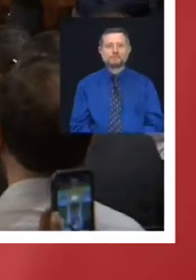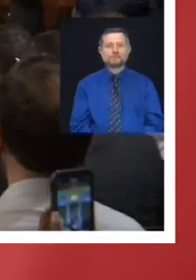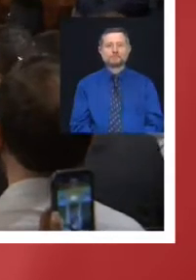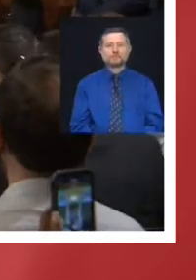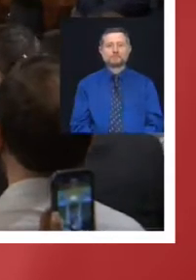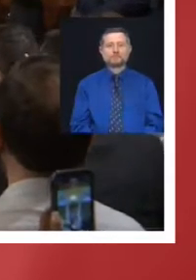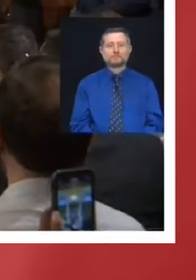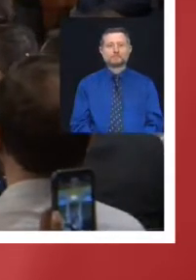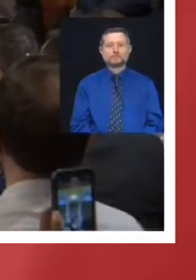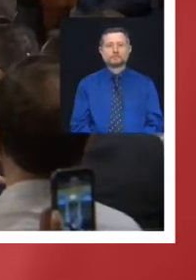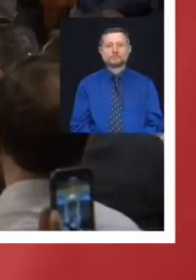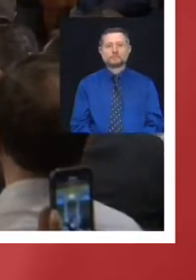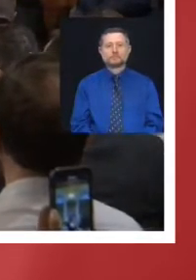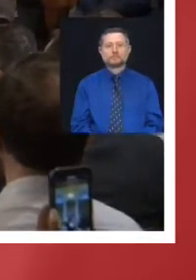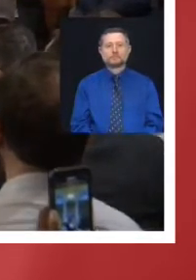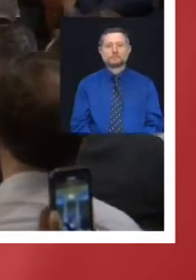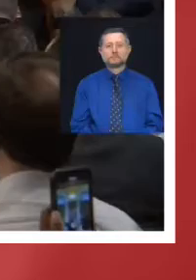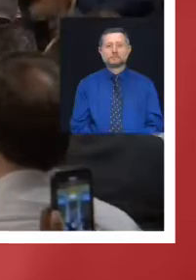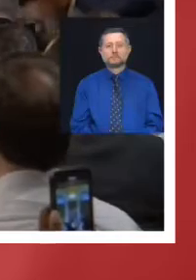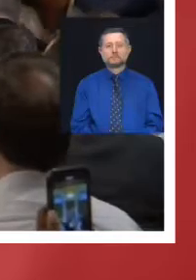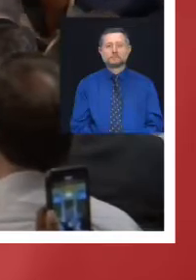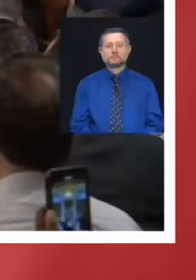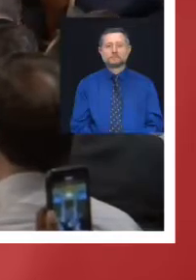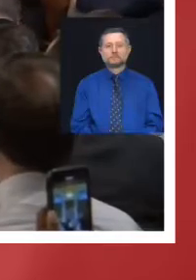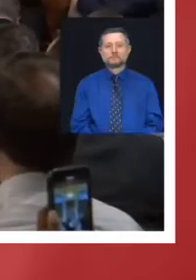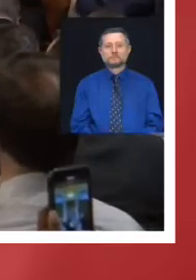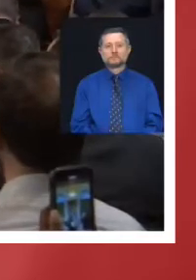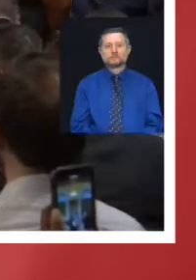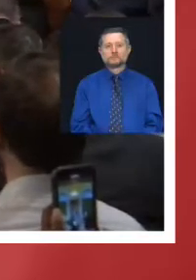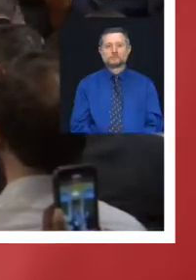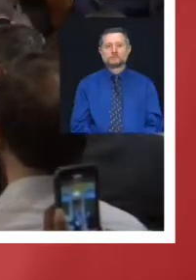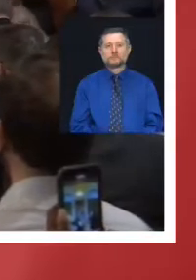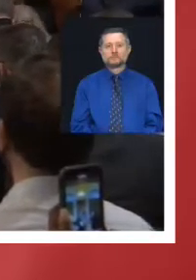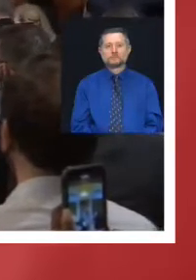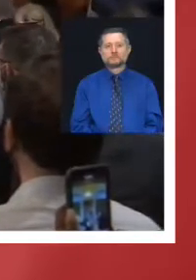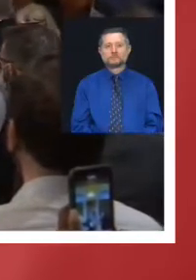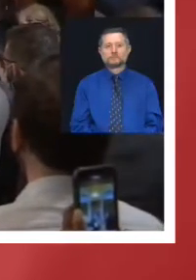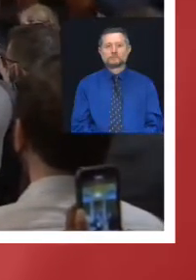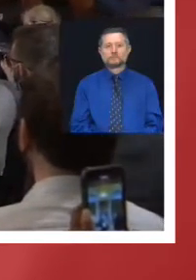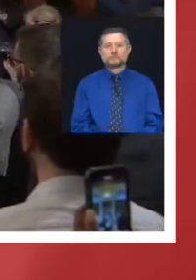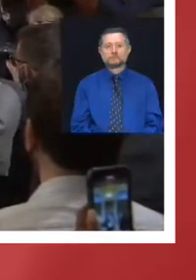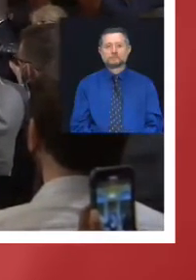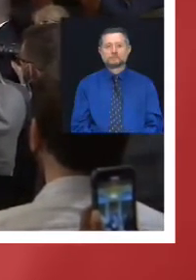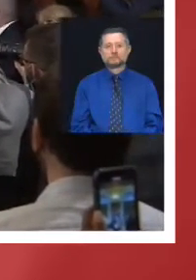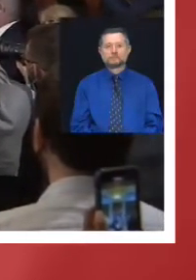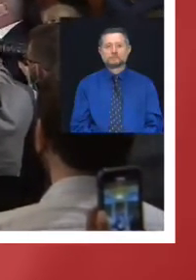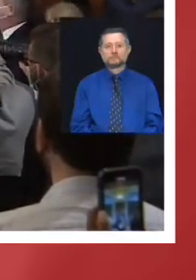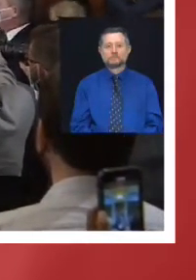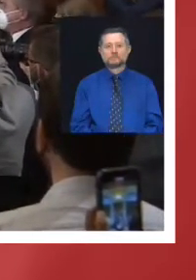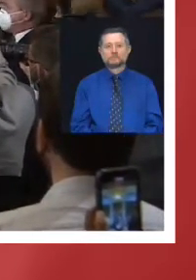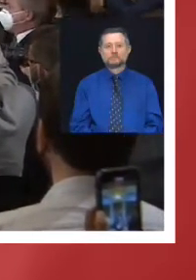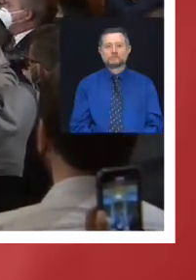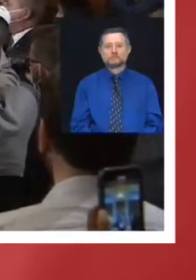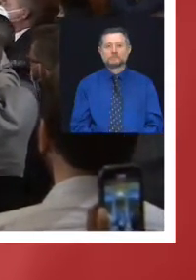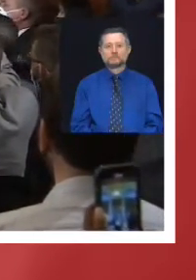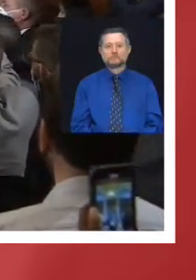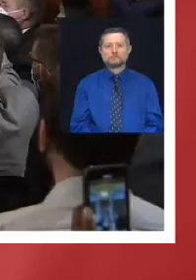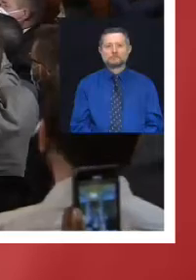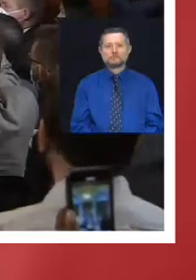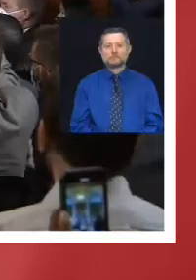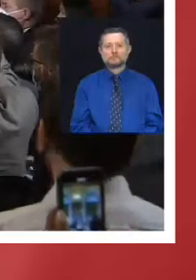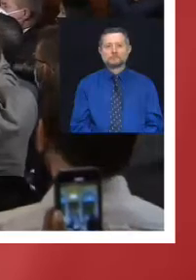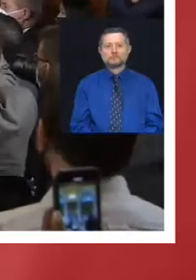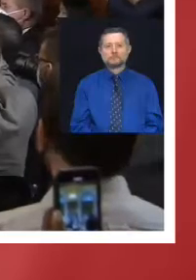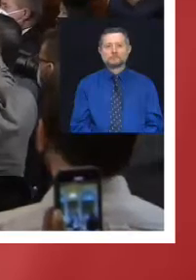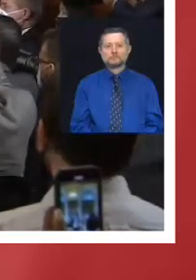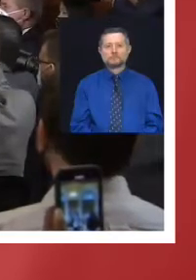her staffers are starting to enter the room in Albany where the formal transition of power and the swearing-in